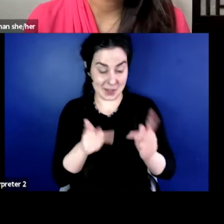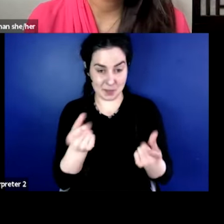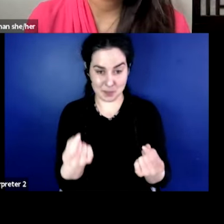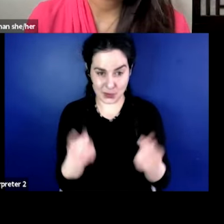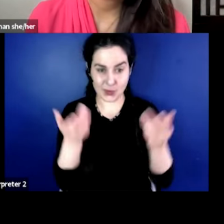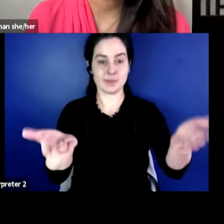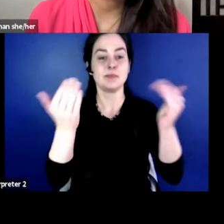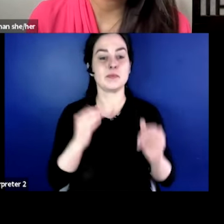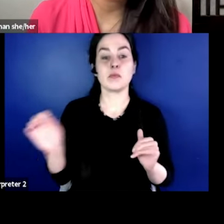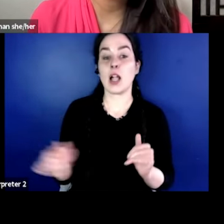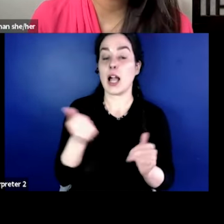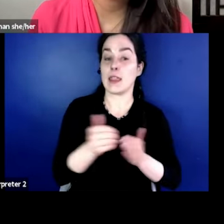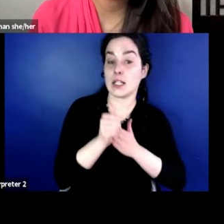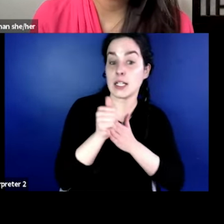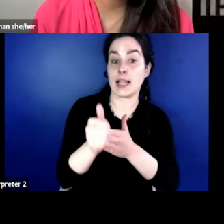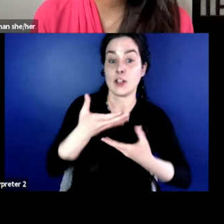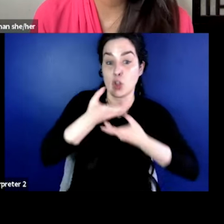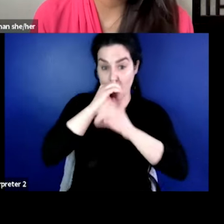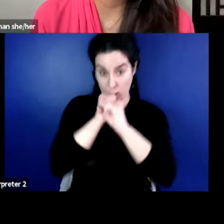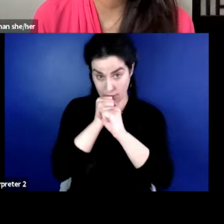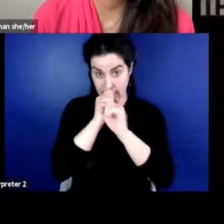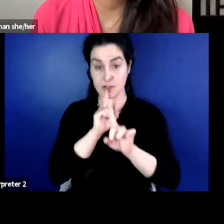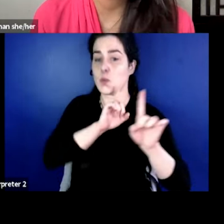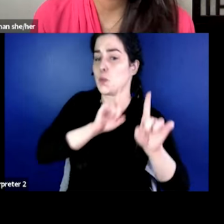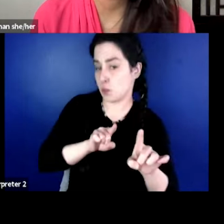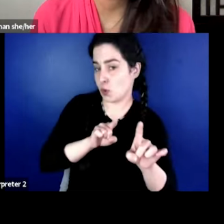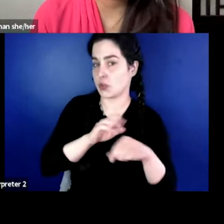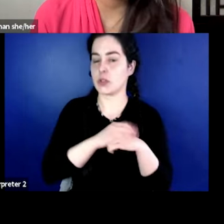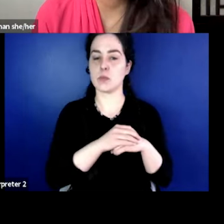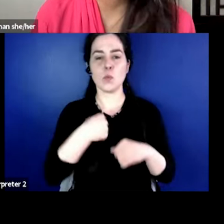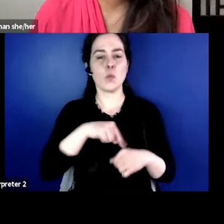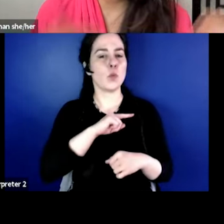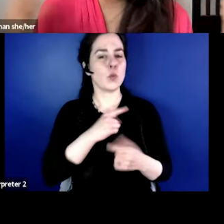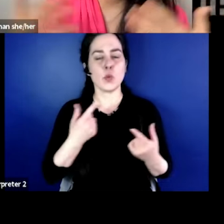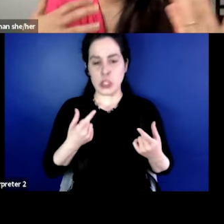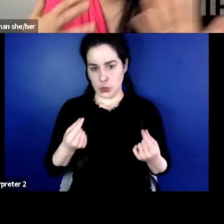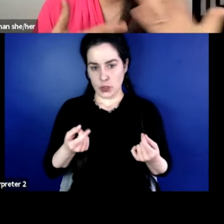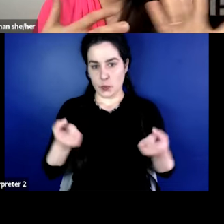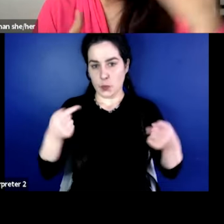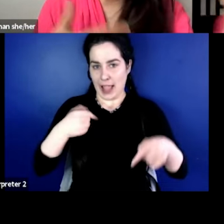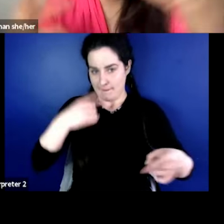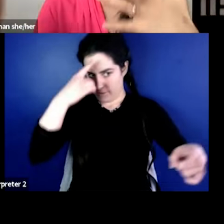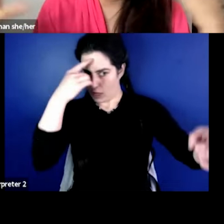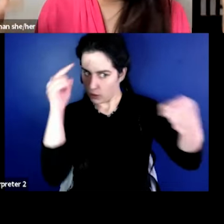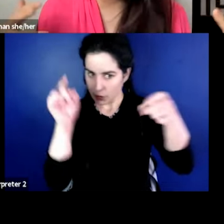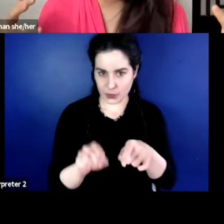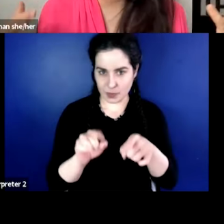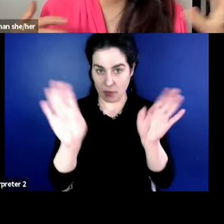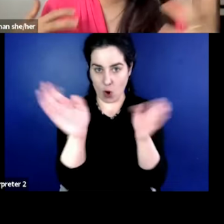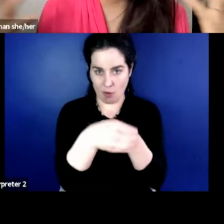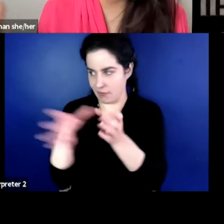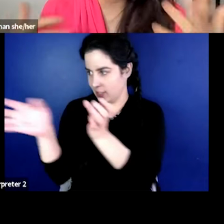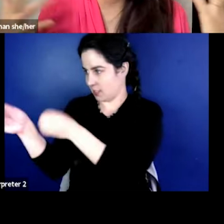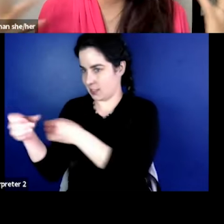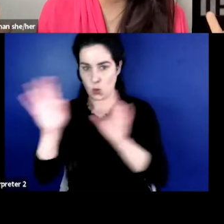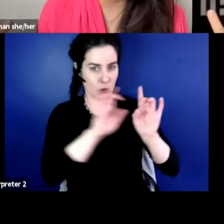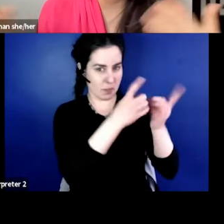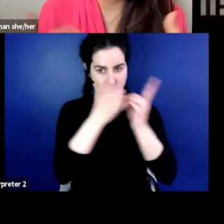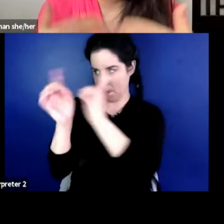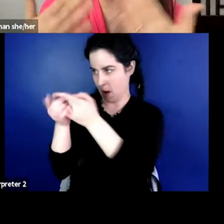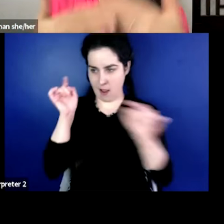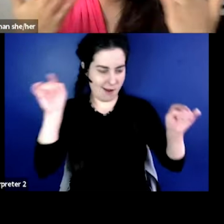guidelines on confidentiality and reporting. So what are we actually doing when we have agreements between offices and departments within universities